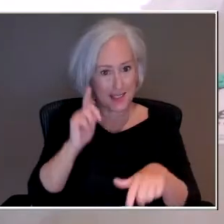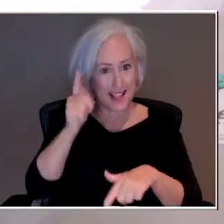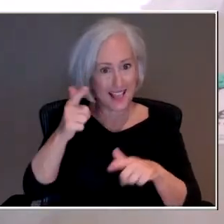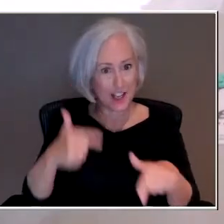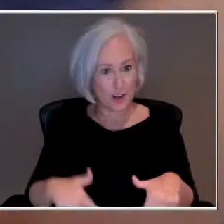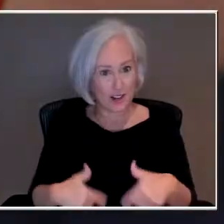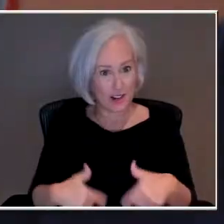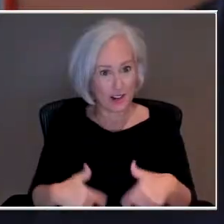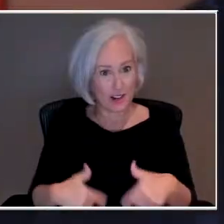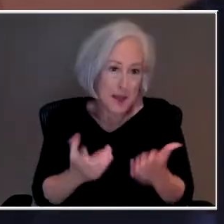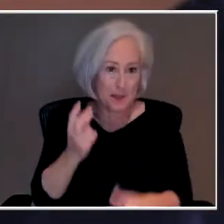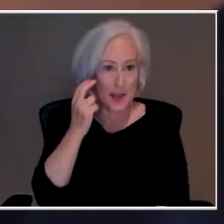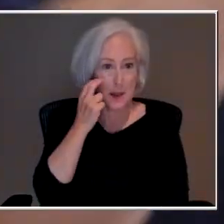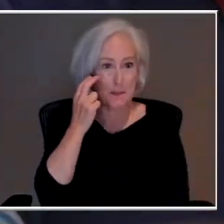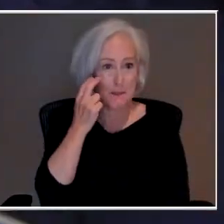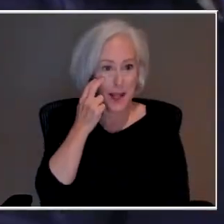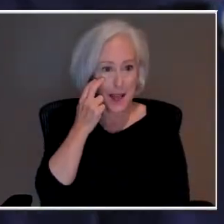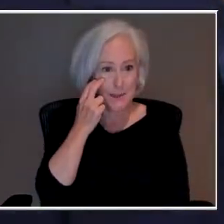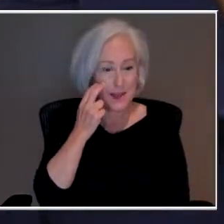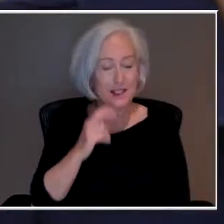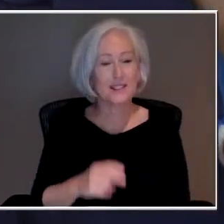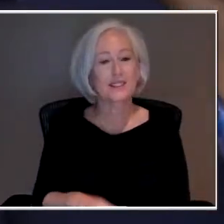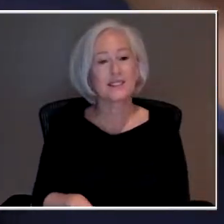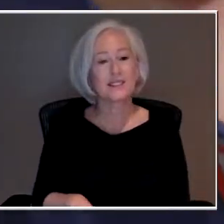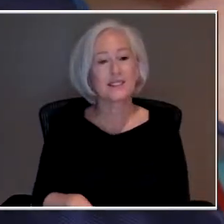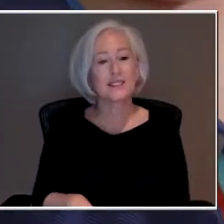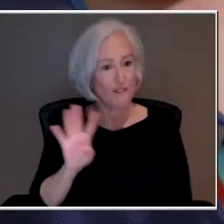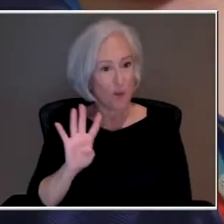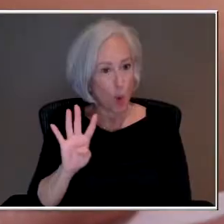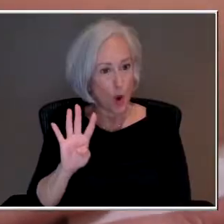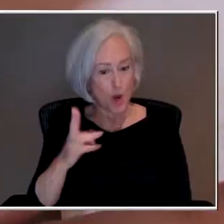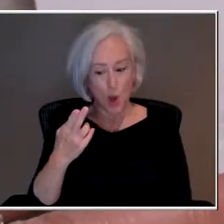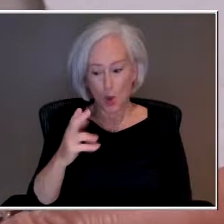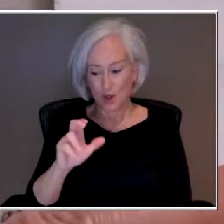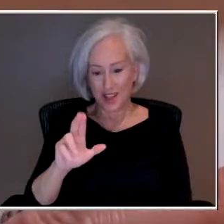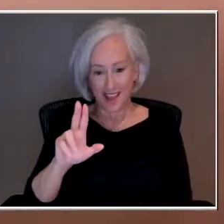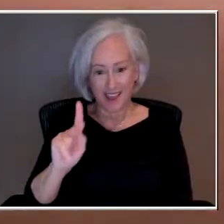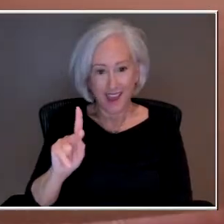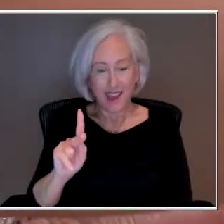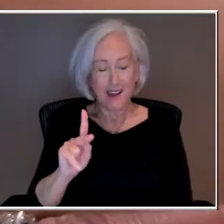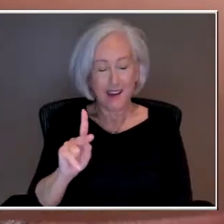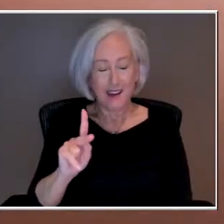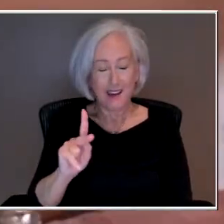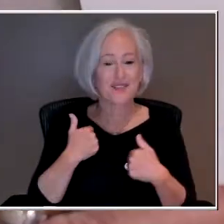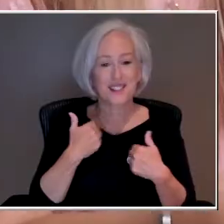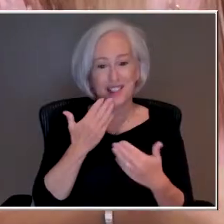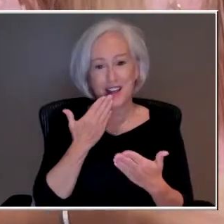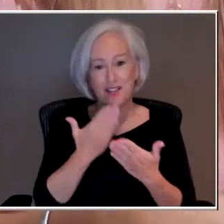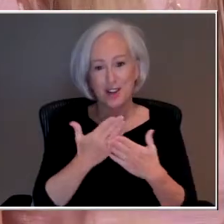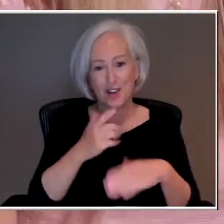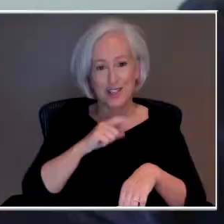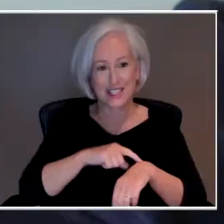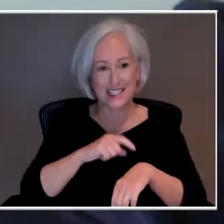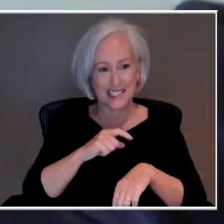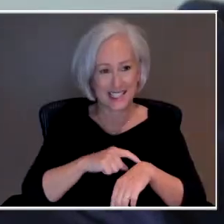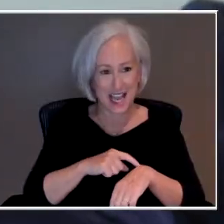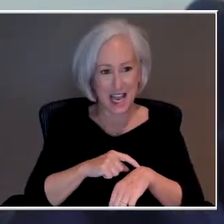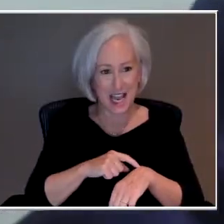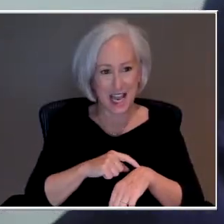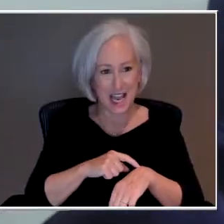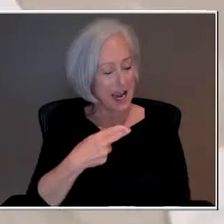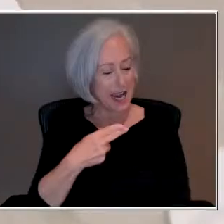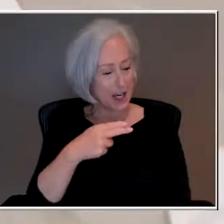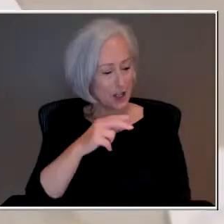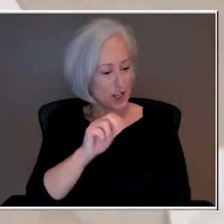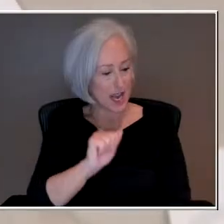watering can. 4-year-old Hank Prochnow loves to have a good time. A, and then where's your N? My N